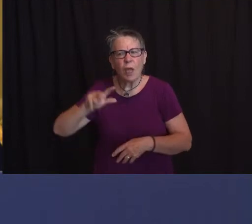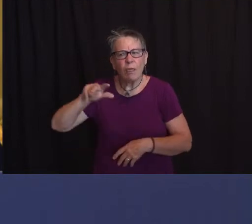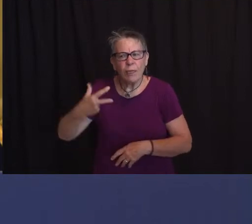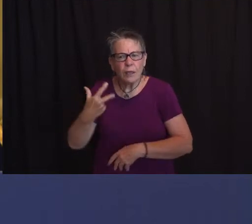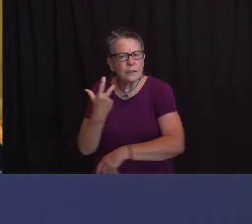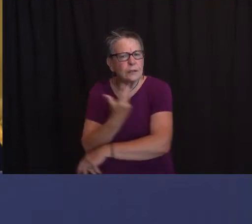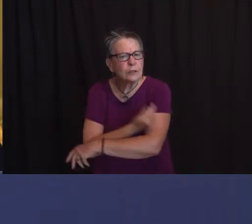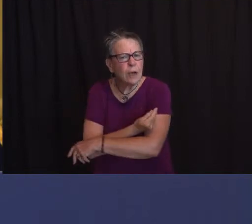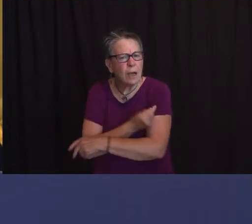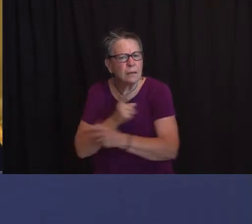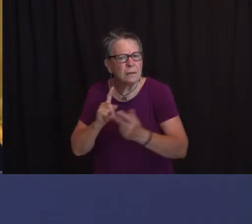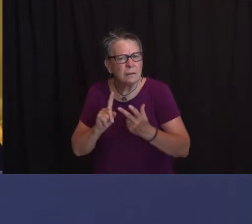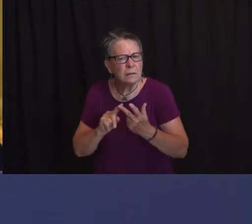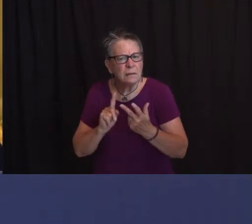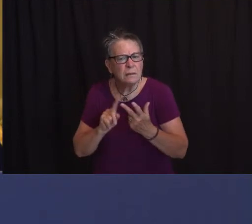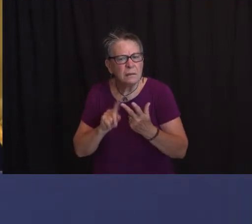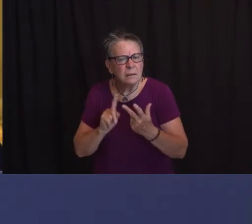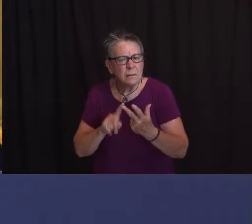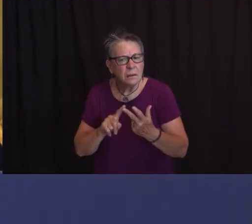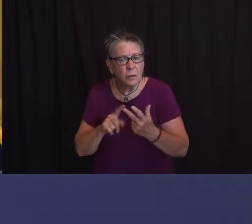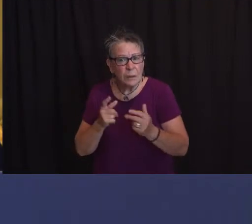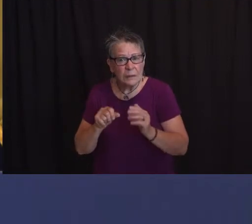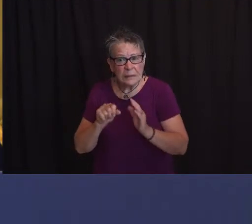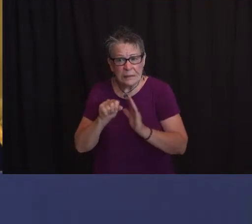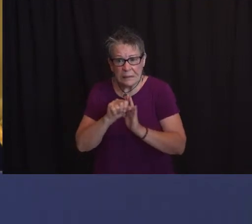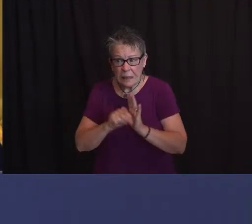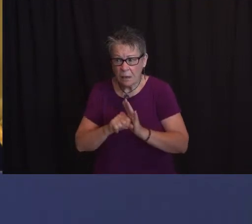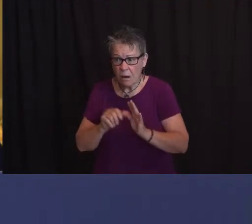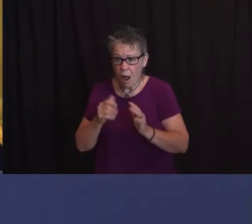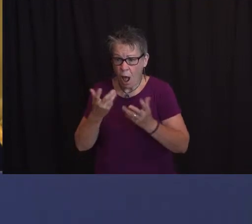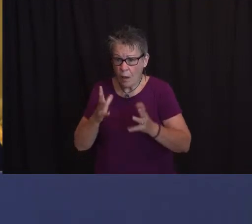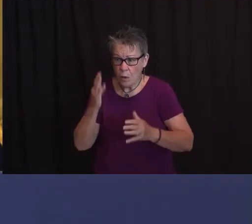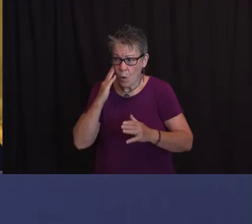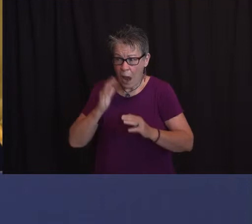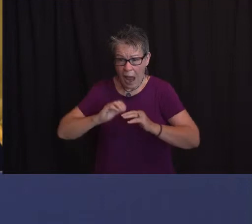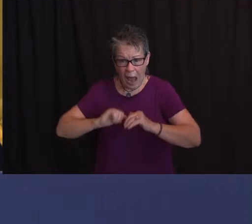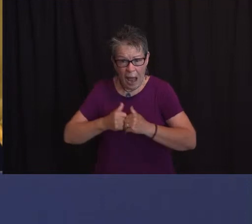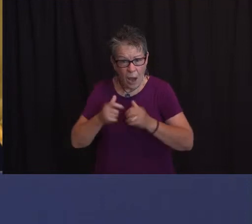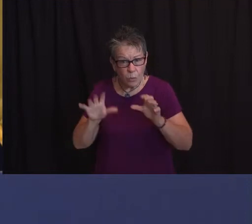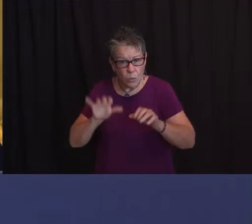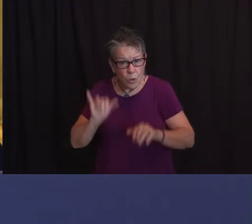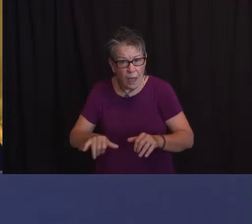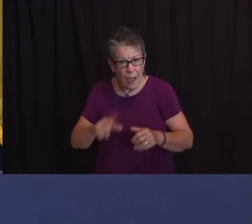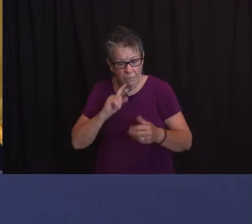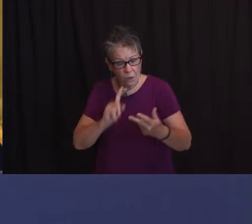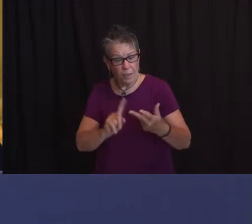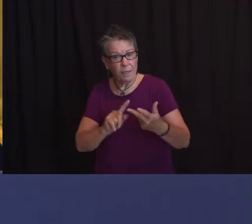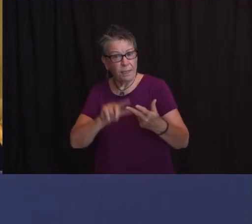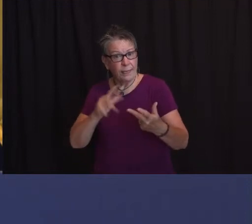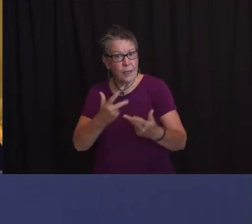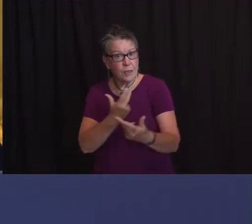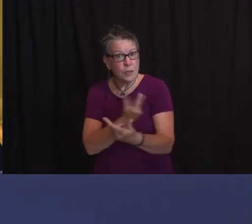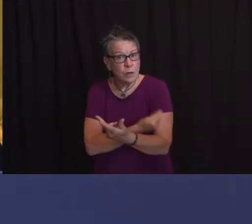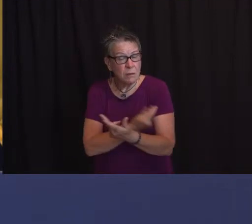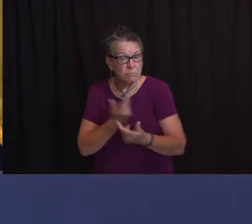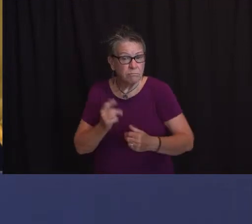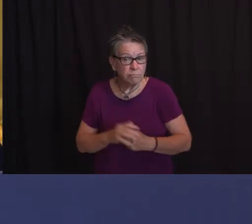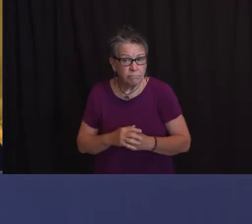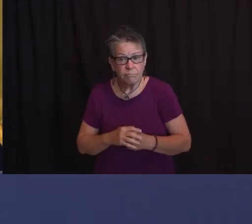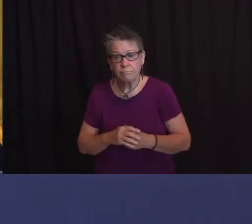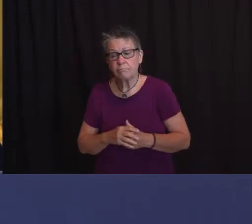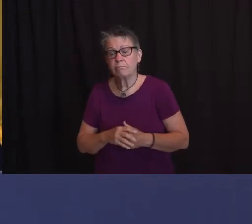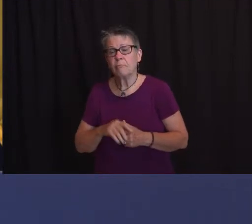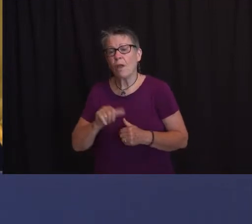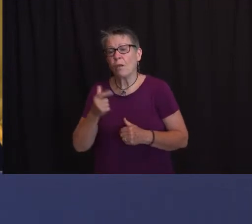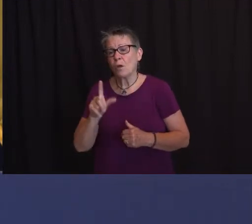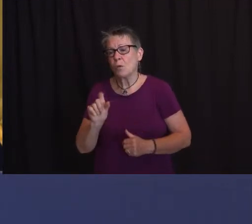distribute that, or in terms of appointments and people getting it? You also said the Delta variant has become the predominant strain. Is that nationally, or is it